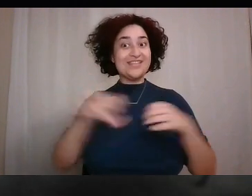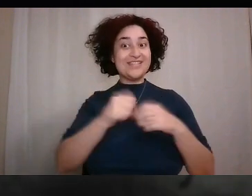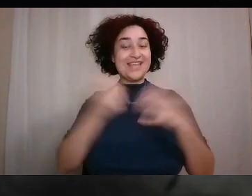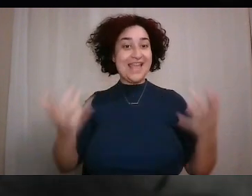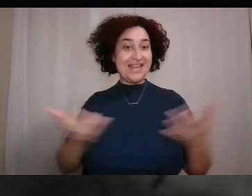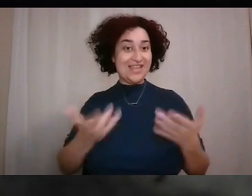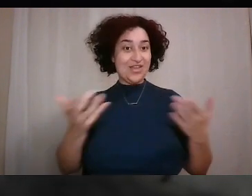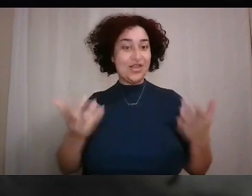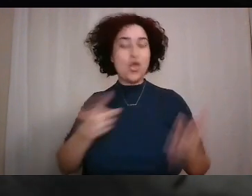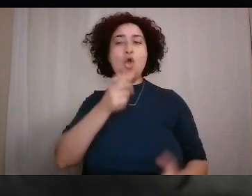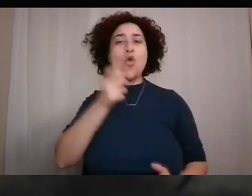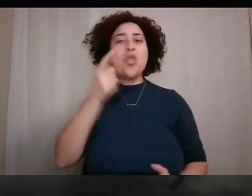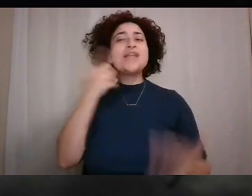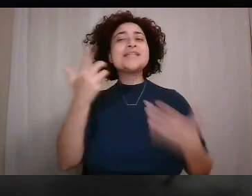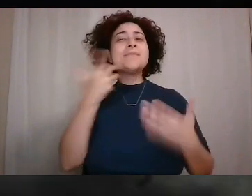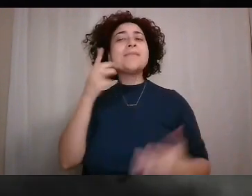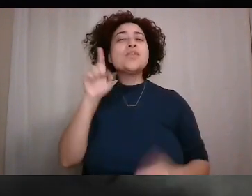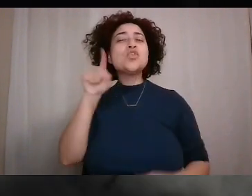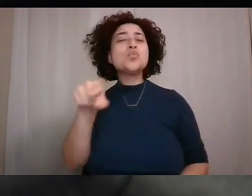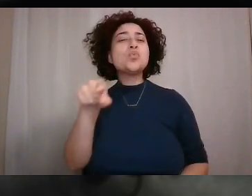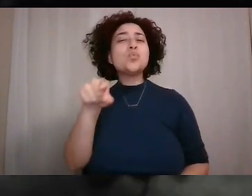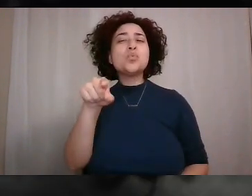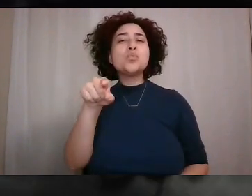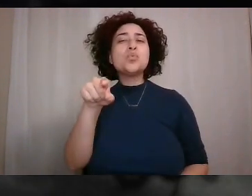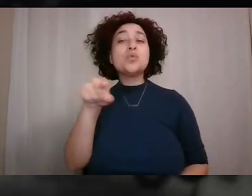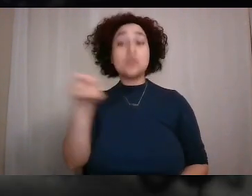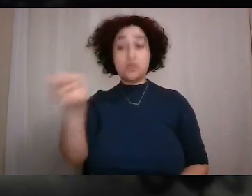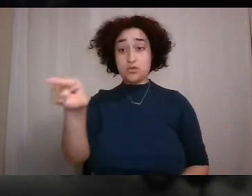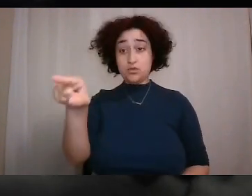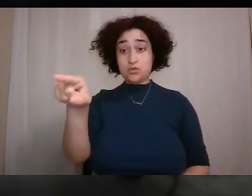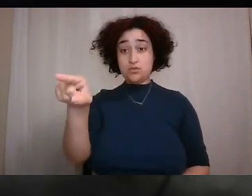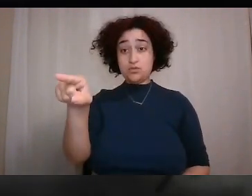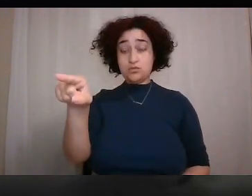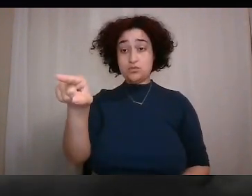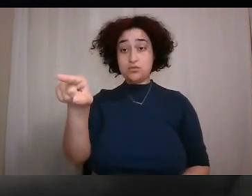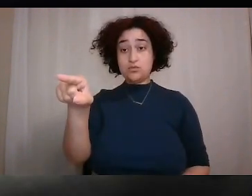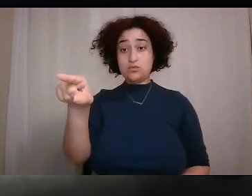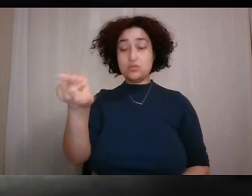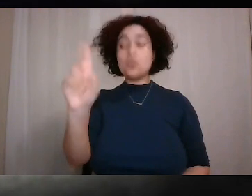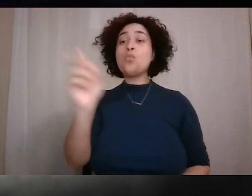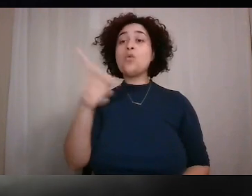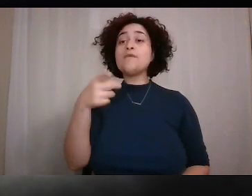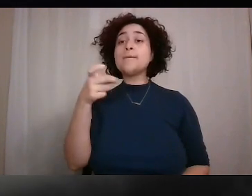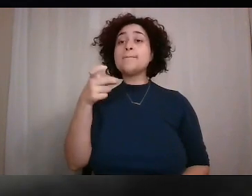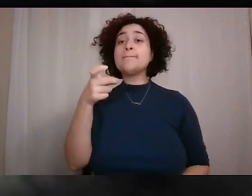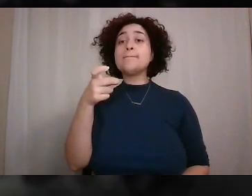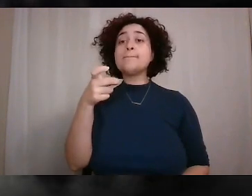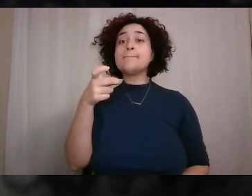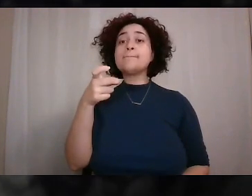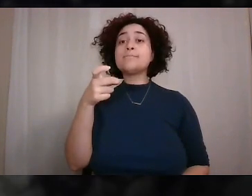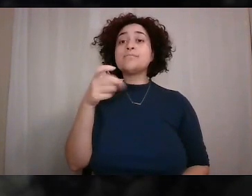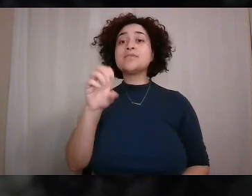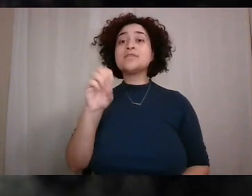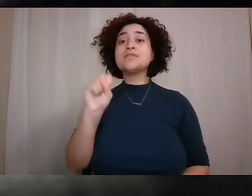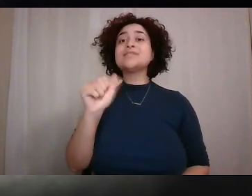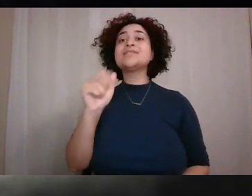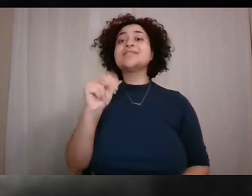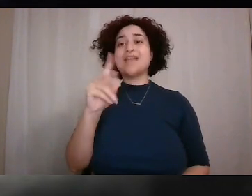you? You did? Where did you come? San Diego? Anyone further than San